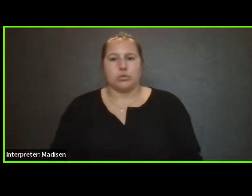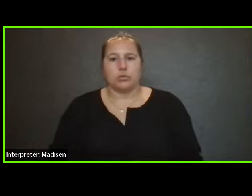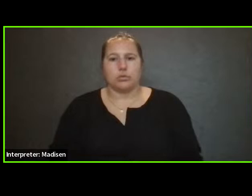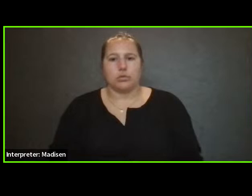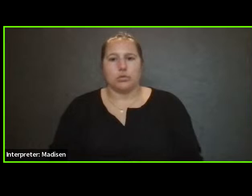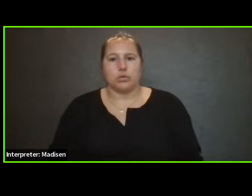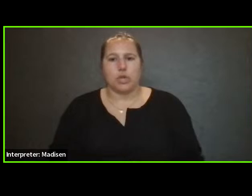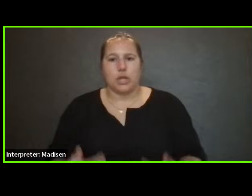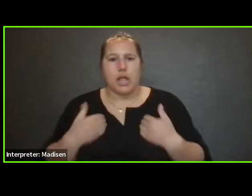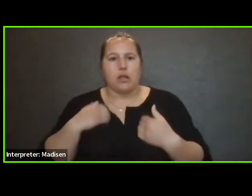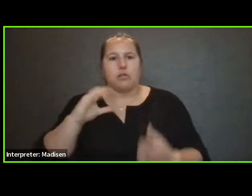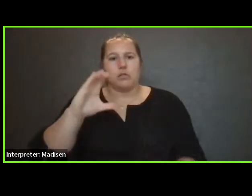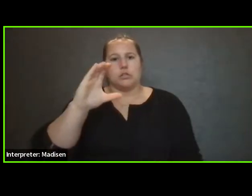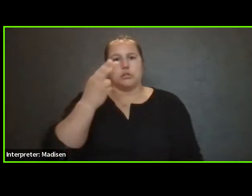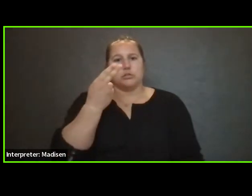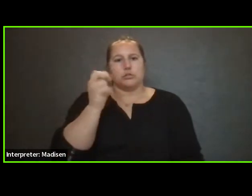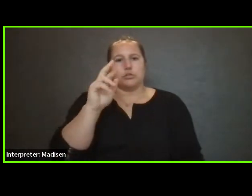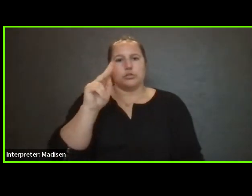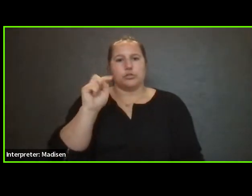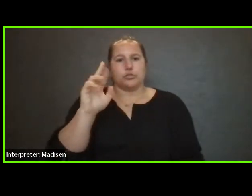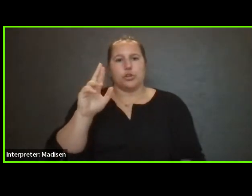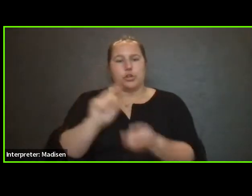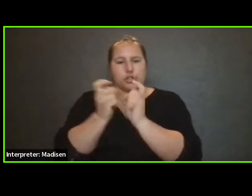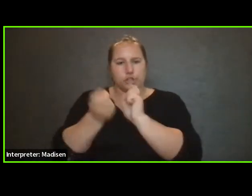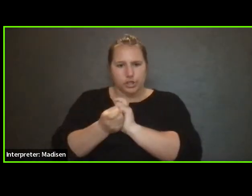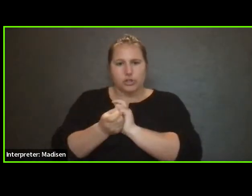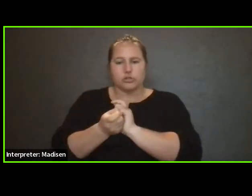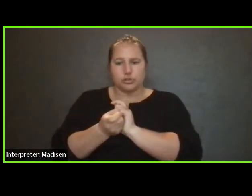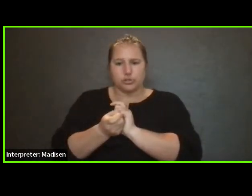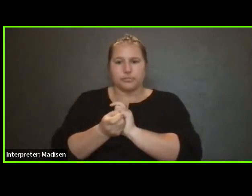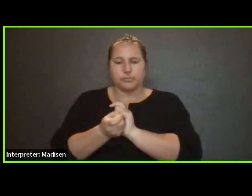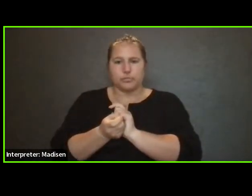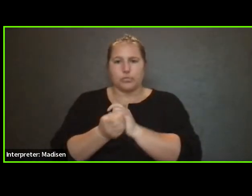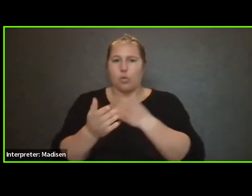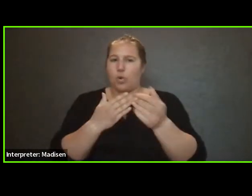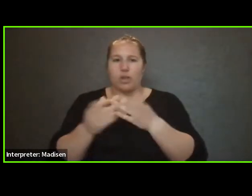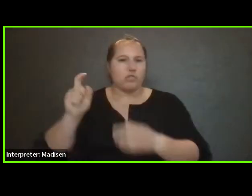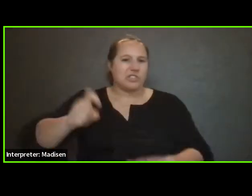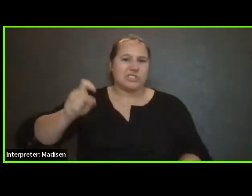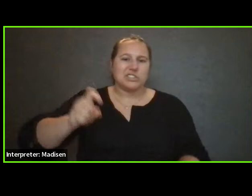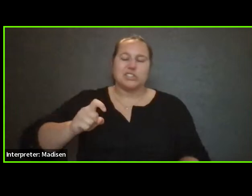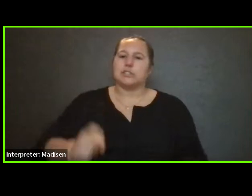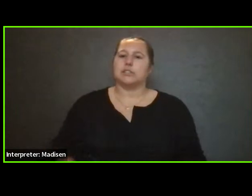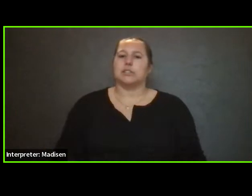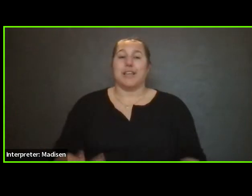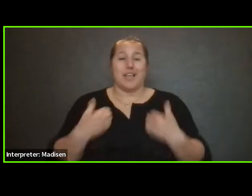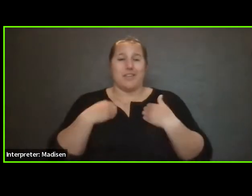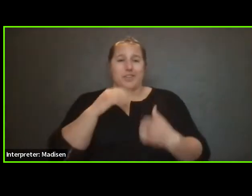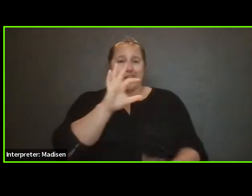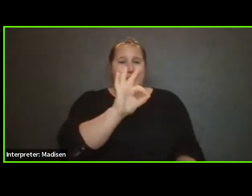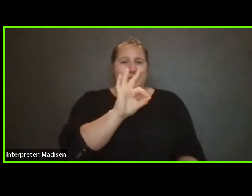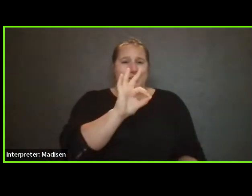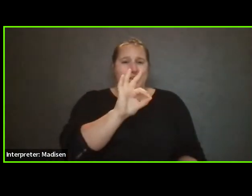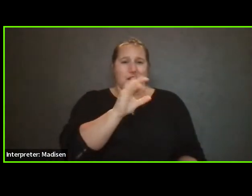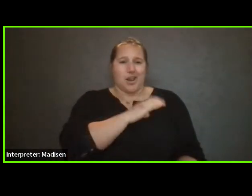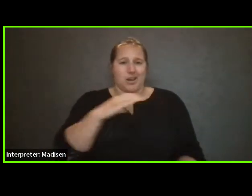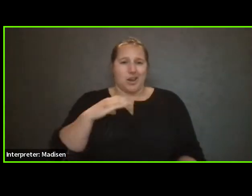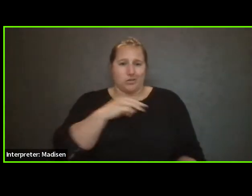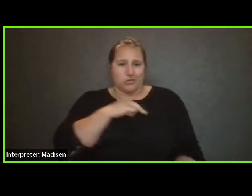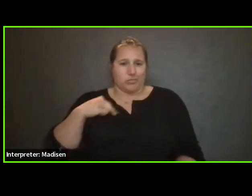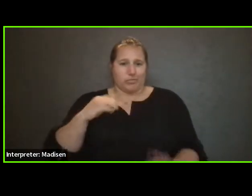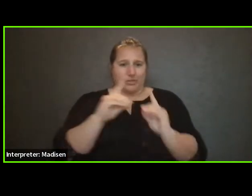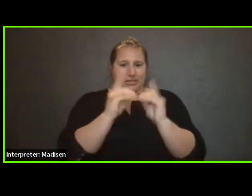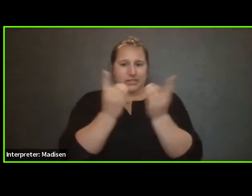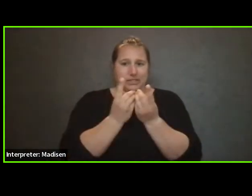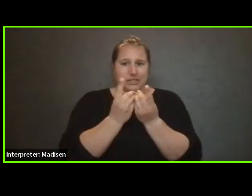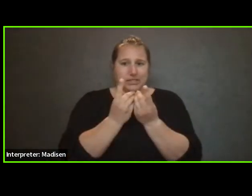change, whatever that takes to do. Because I think having 9 council member districts with 0 at-large members probably